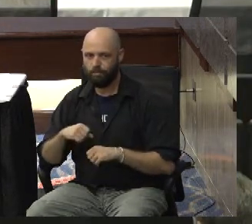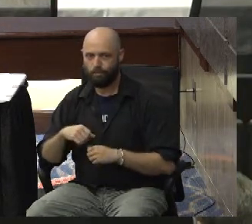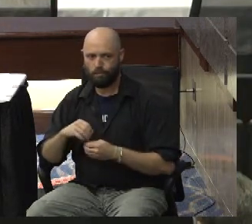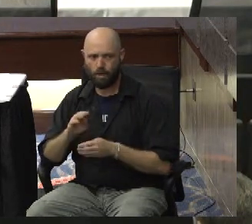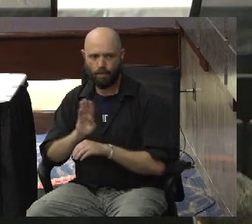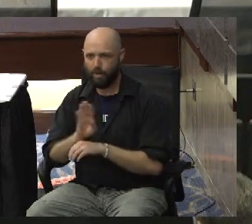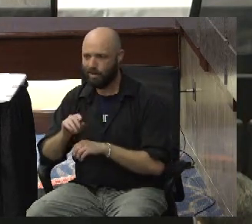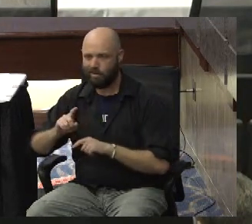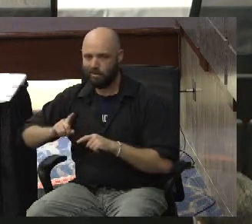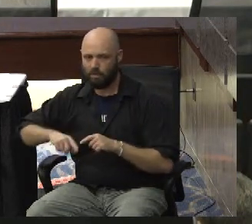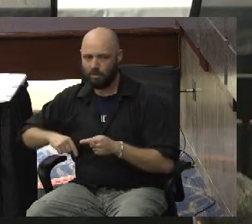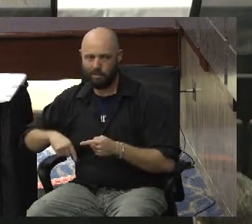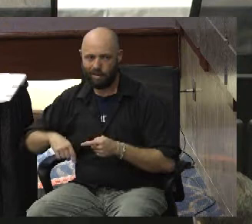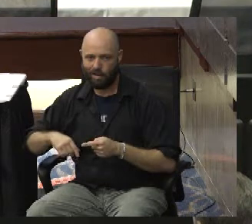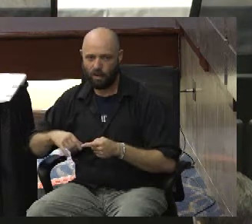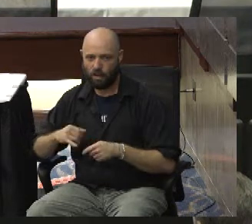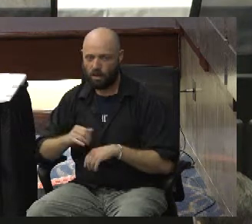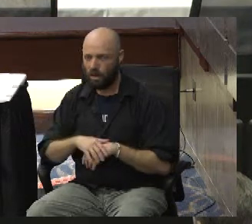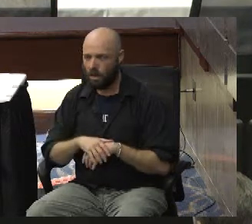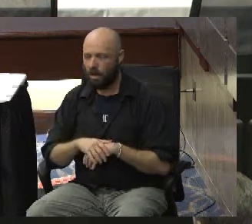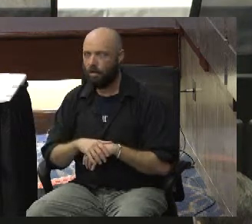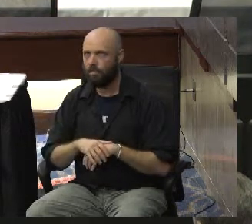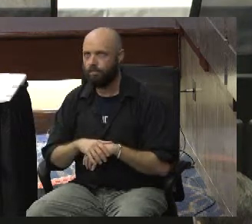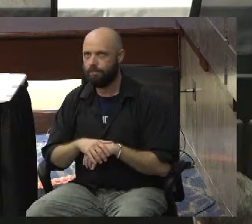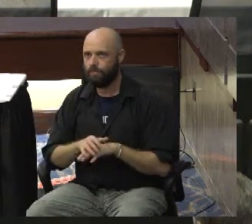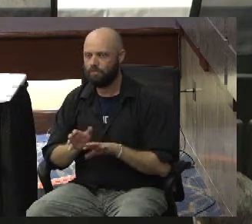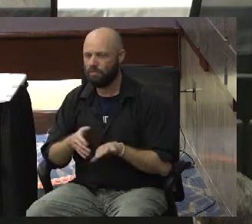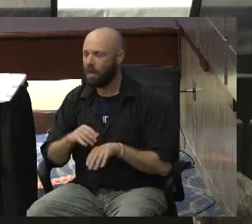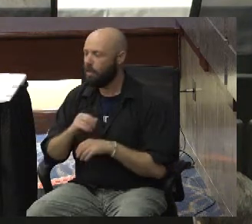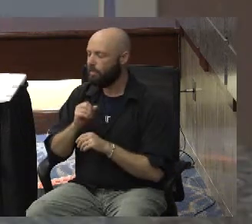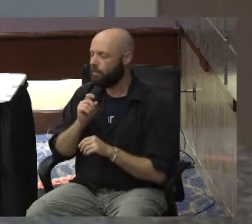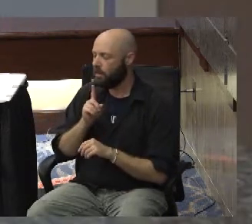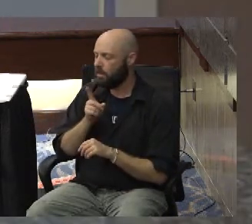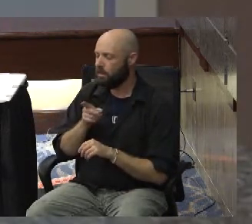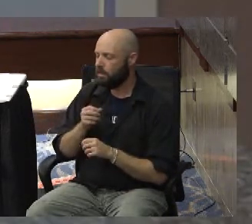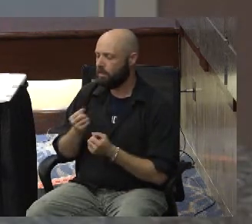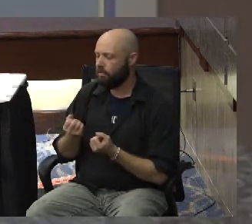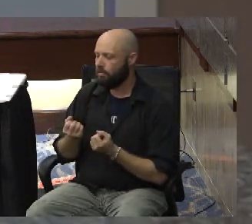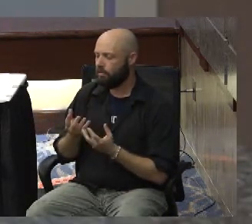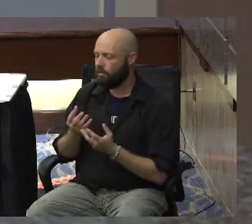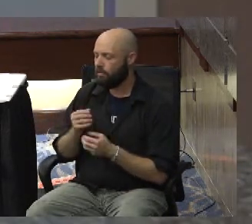It's not much more to say than the appreciation of